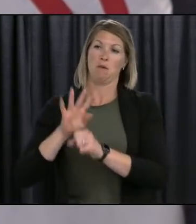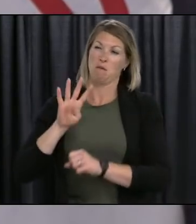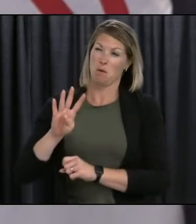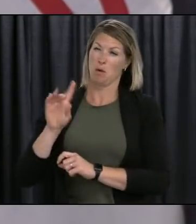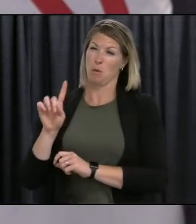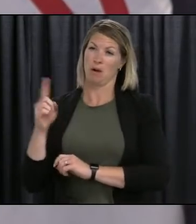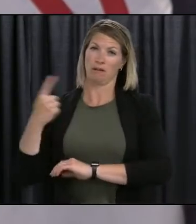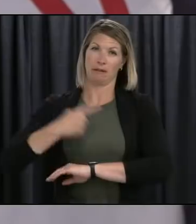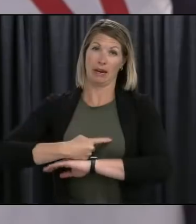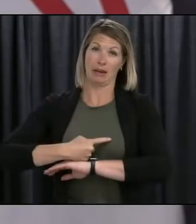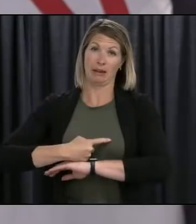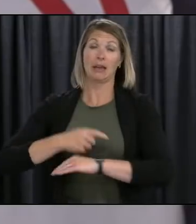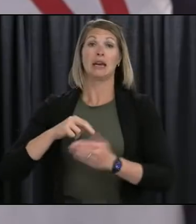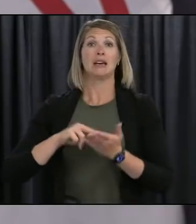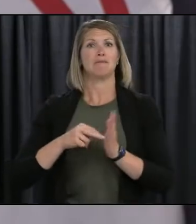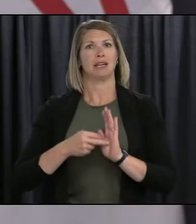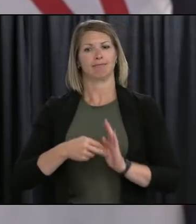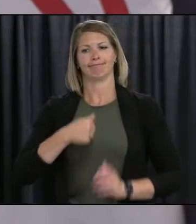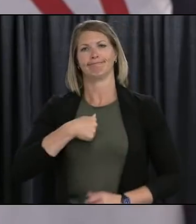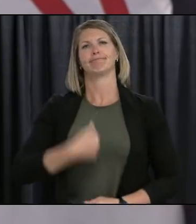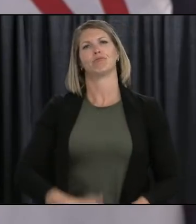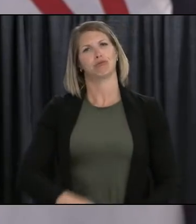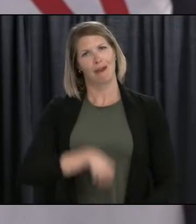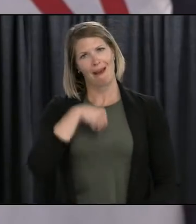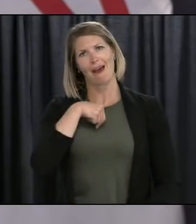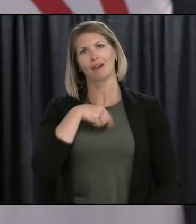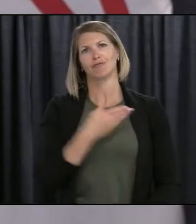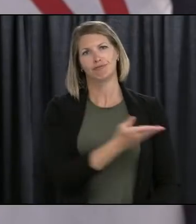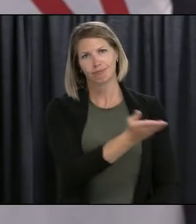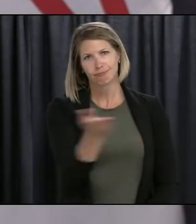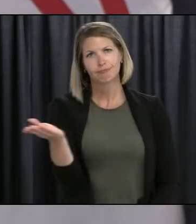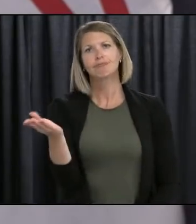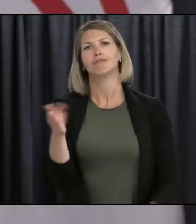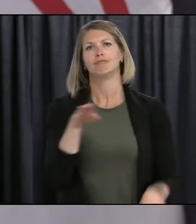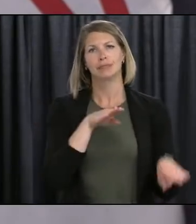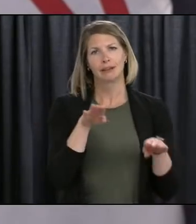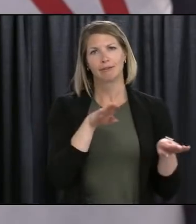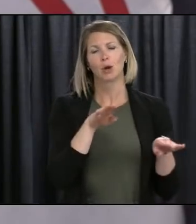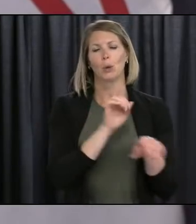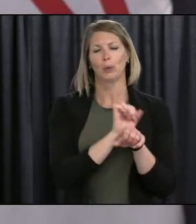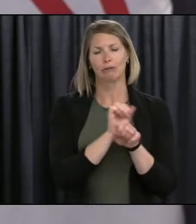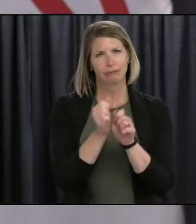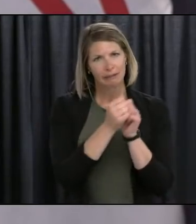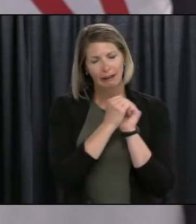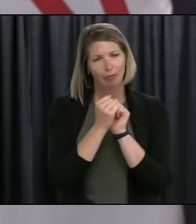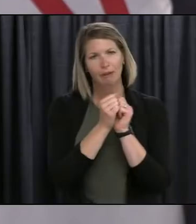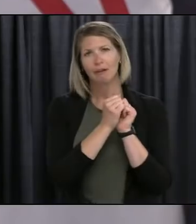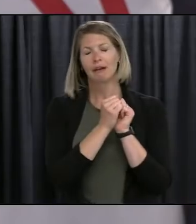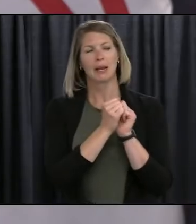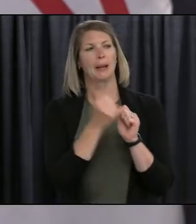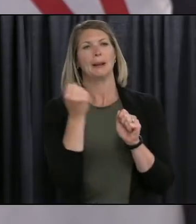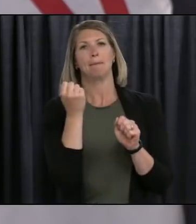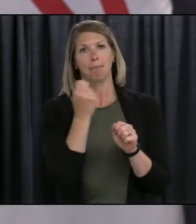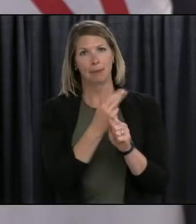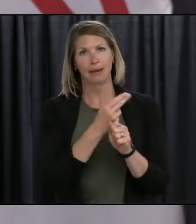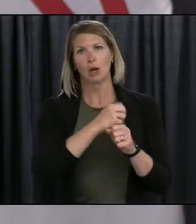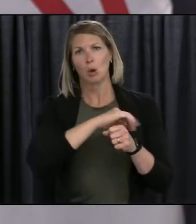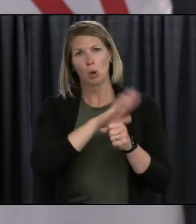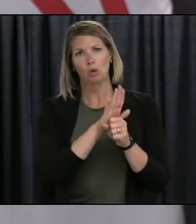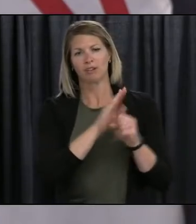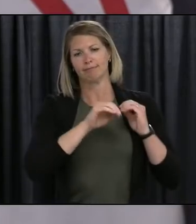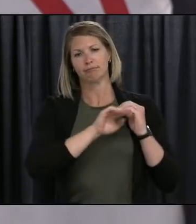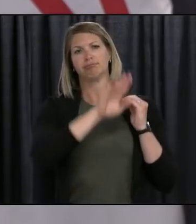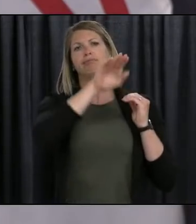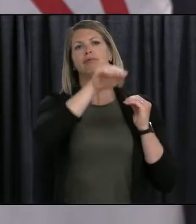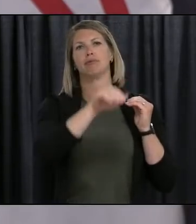I can say that we're extremely proud of what we've all accomplished. Dr. Fitzgerald and our public health officials have been